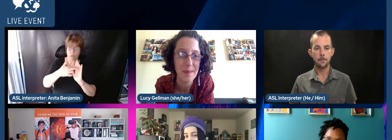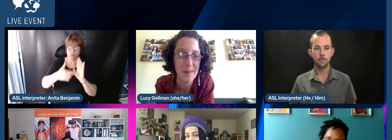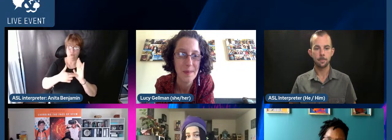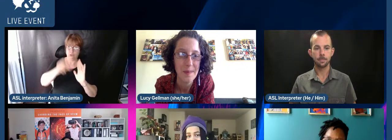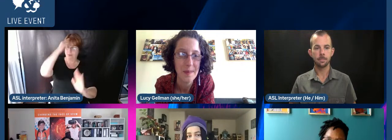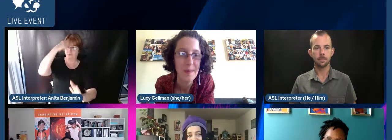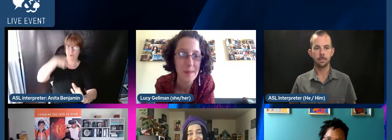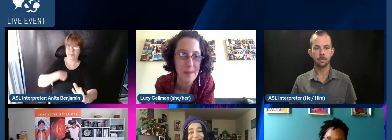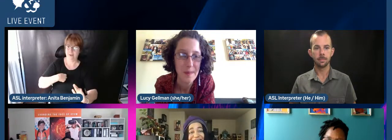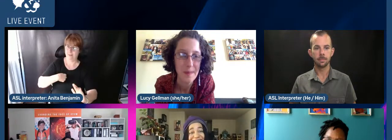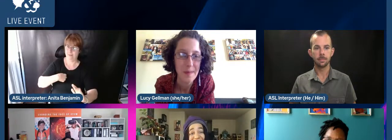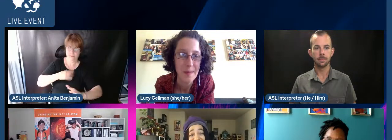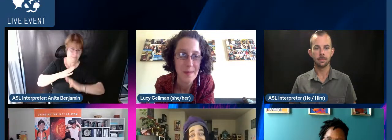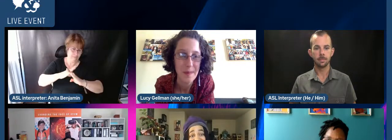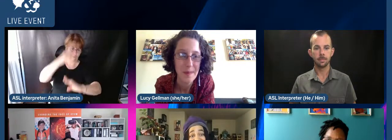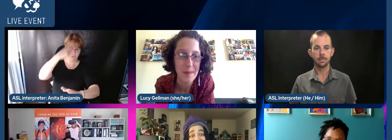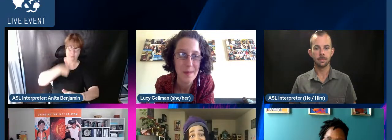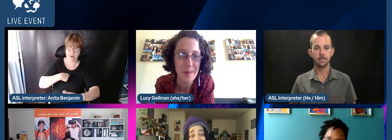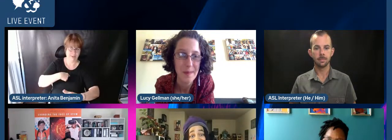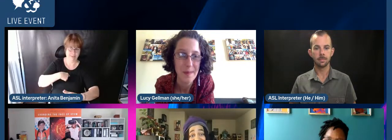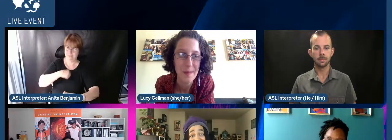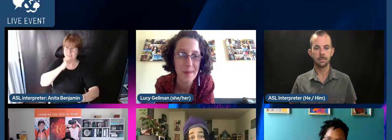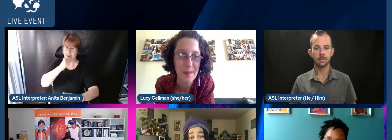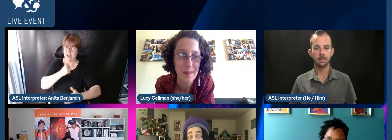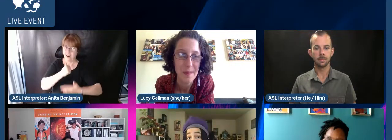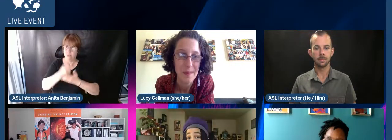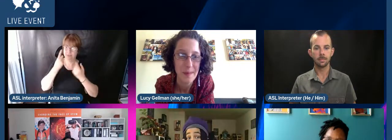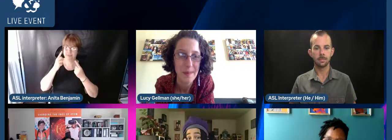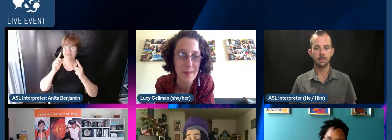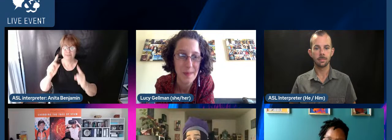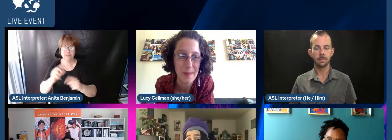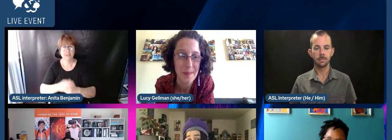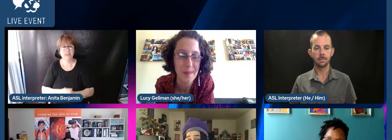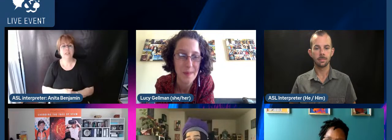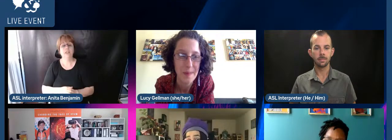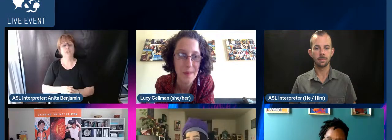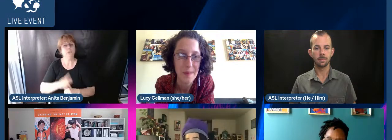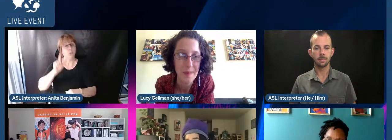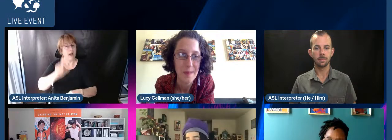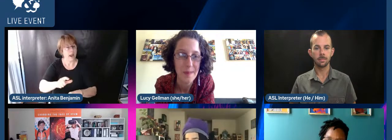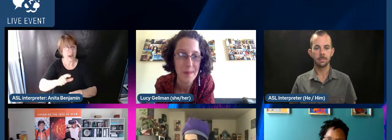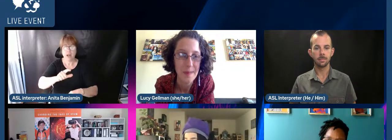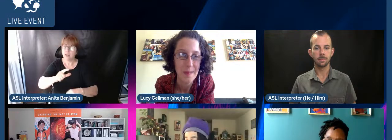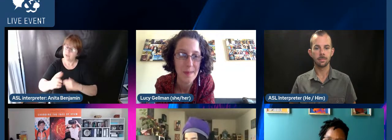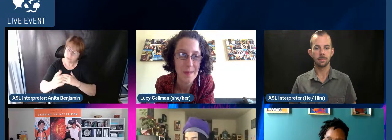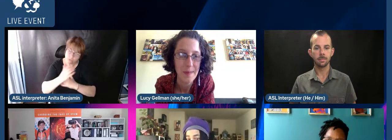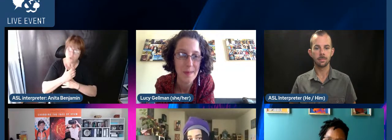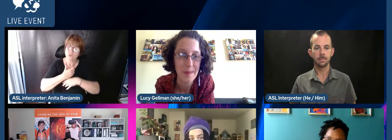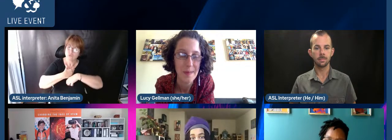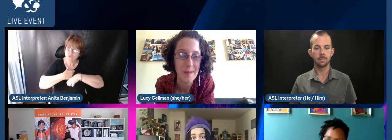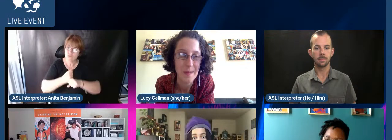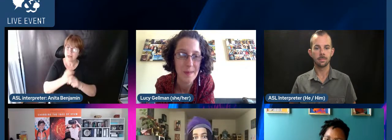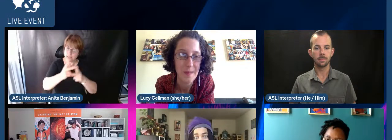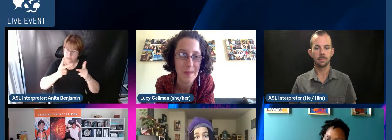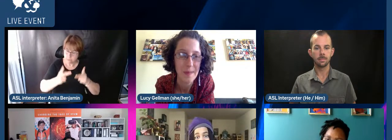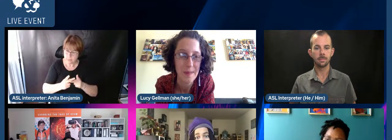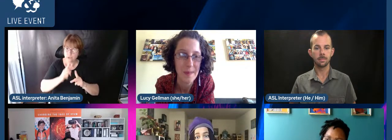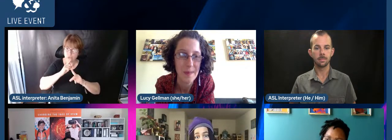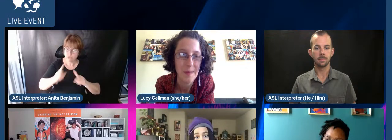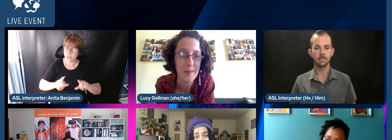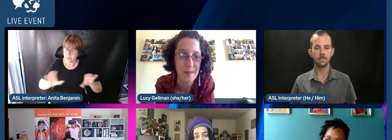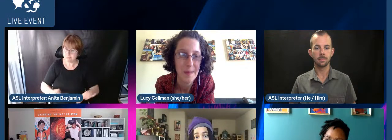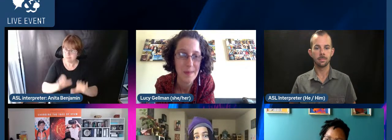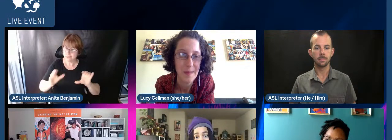me to succeed. So therefore, I had to create a space for me to do me and do it